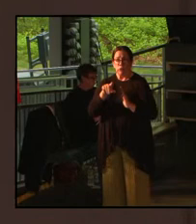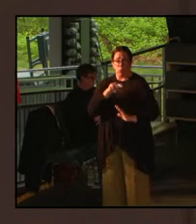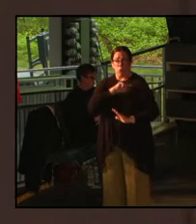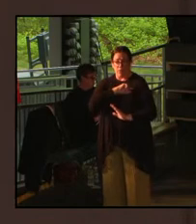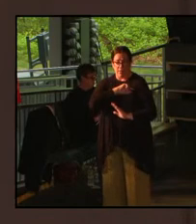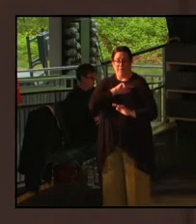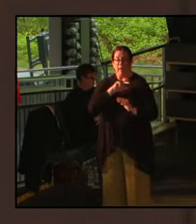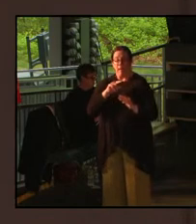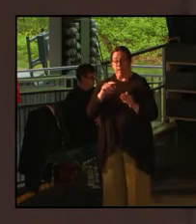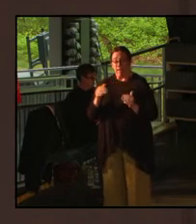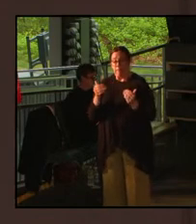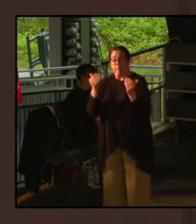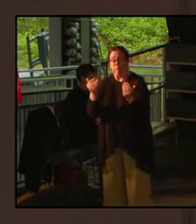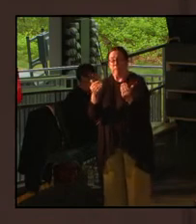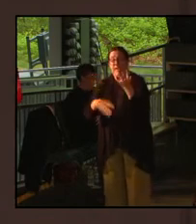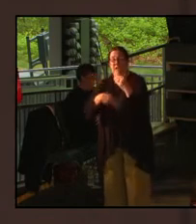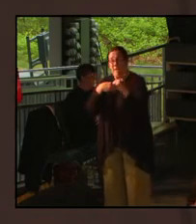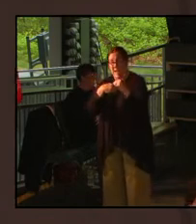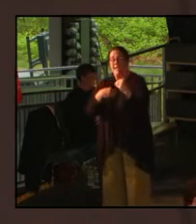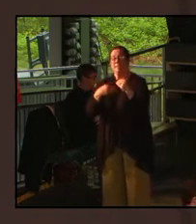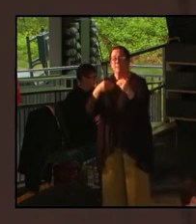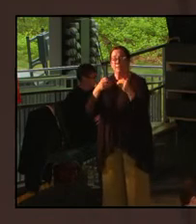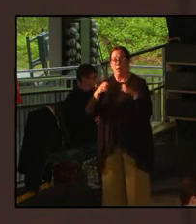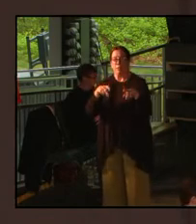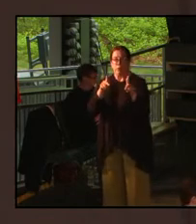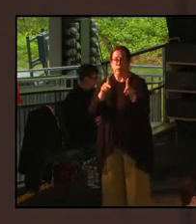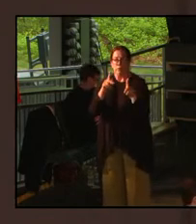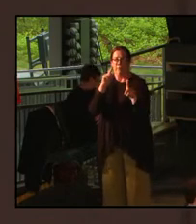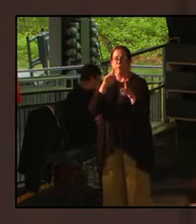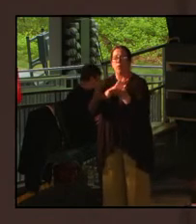enhanced opportunities for academic enrichment.